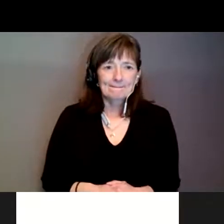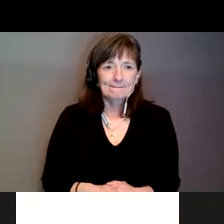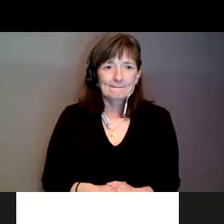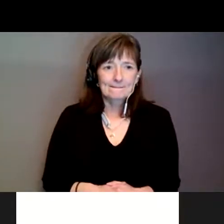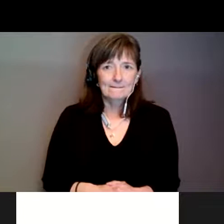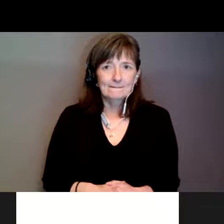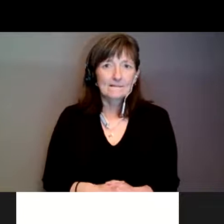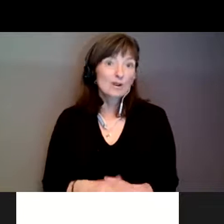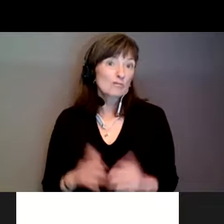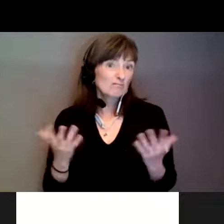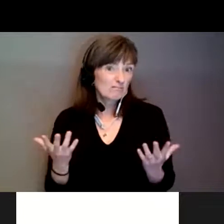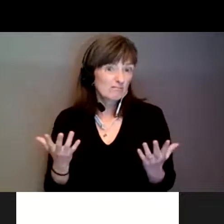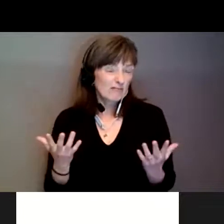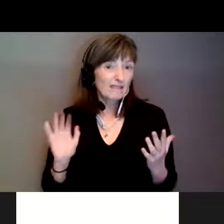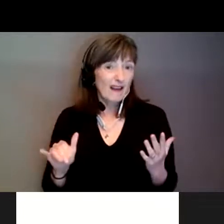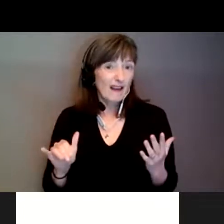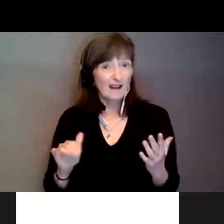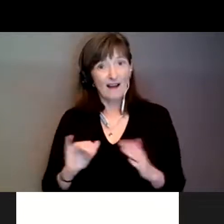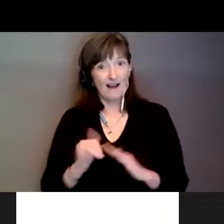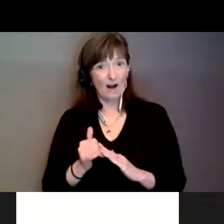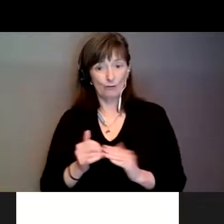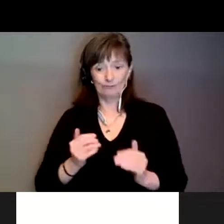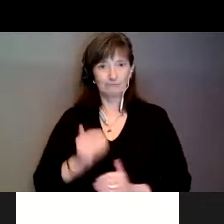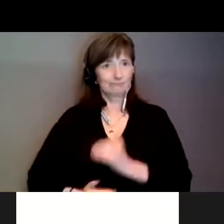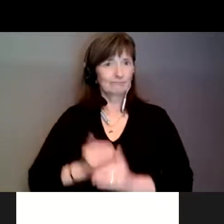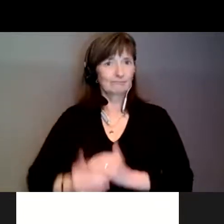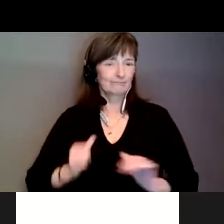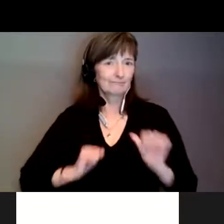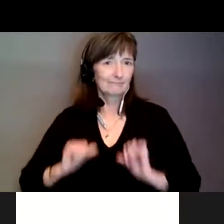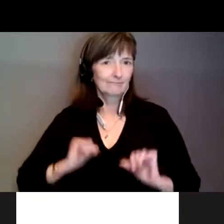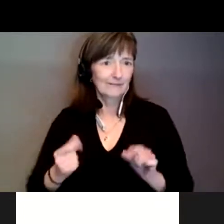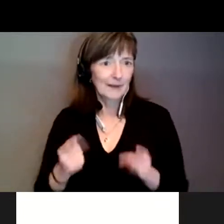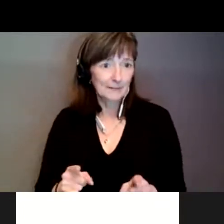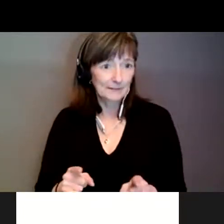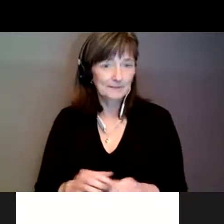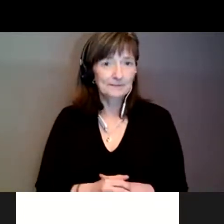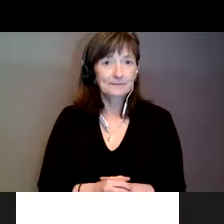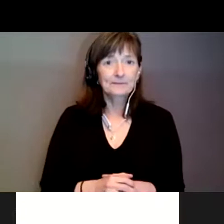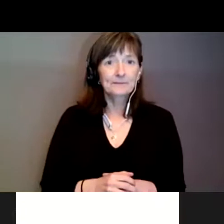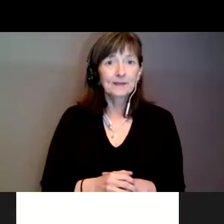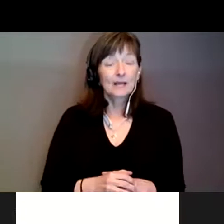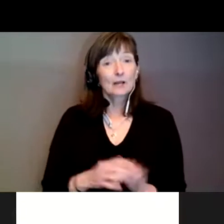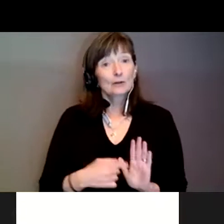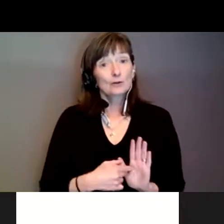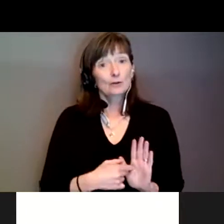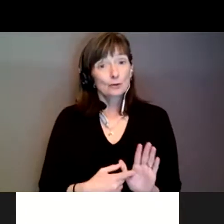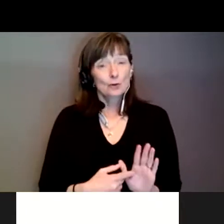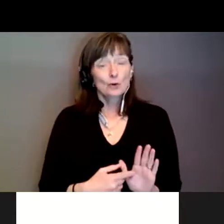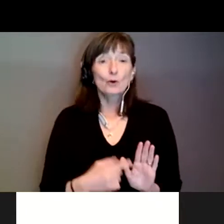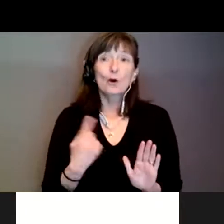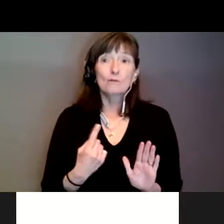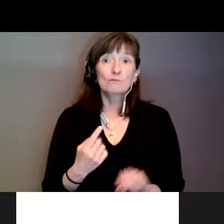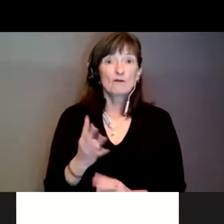So that's basically how we create a show. And the shows are for people, as I said, who